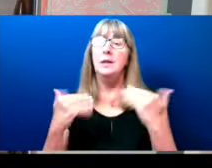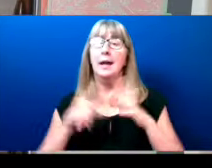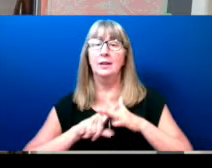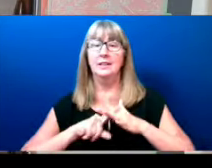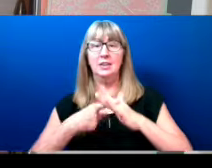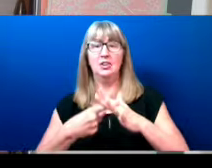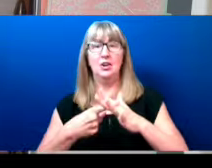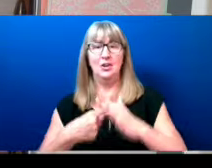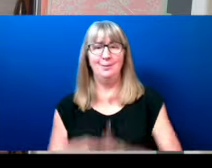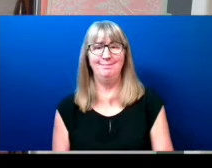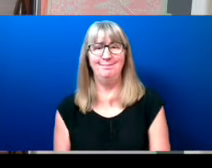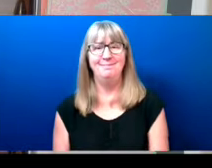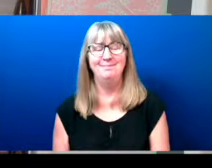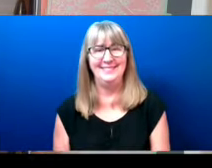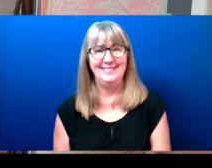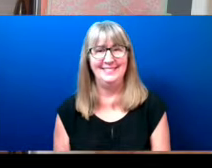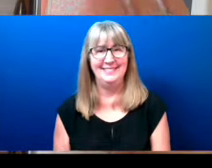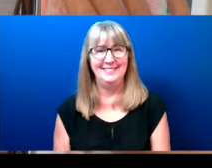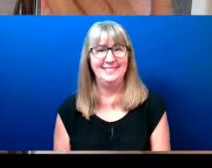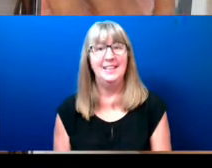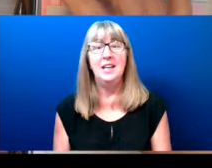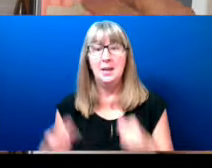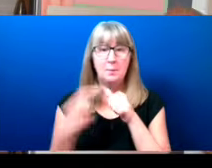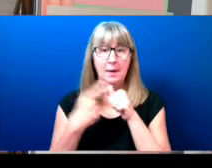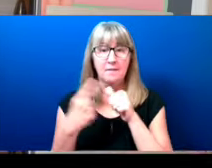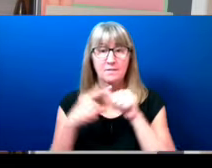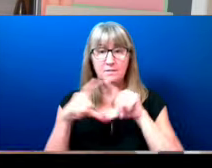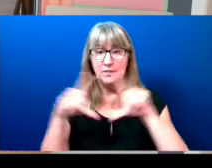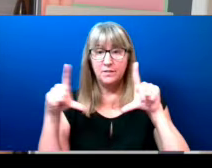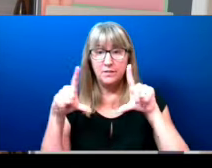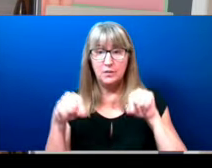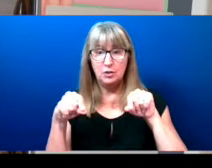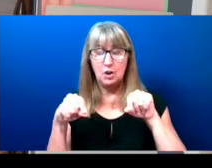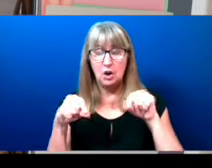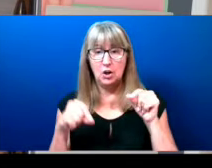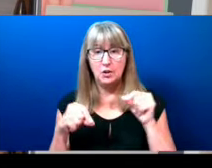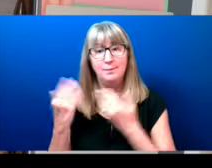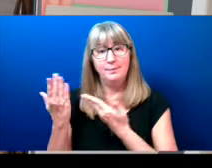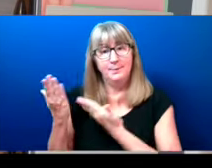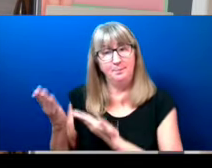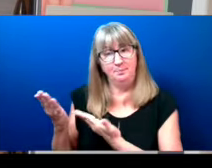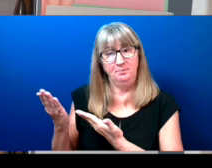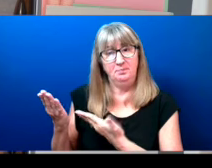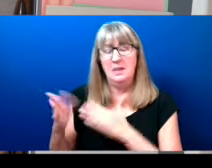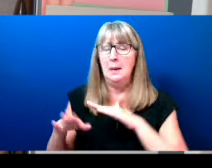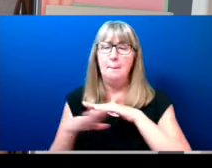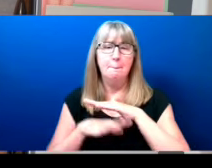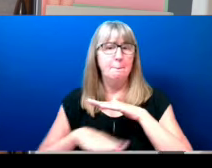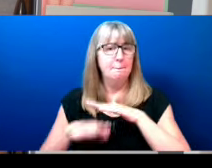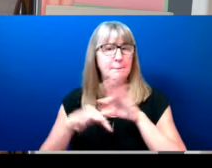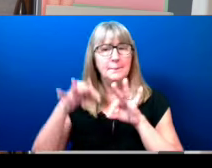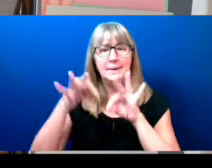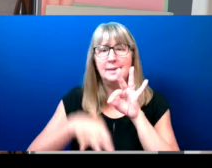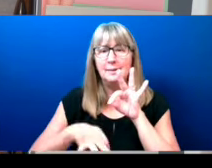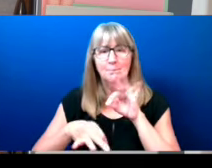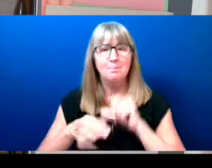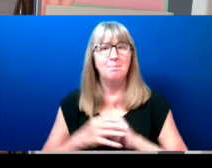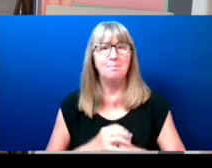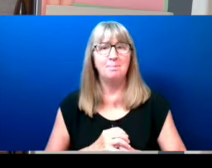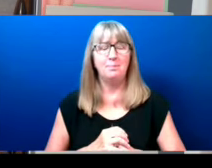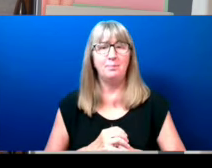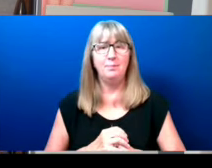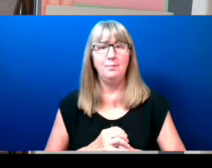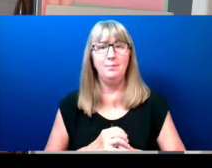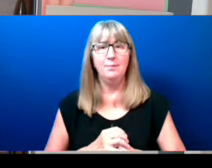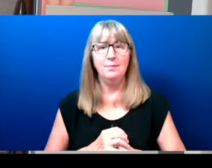card. So let's get started. Here is our first card that we're going to make. It's very basic,